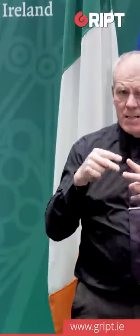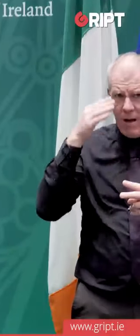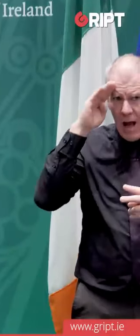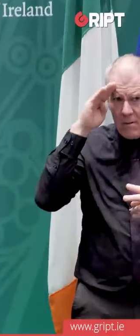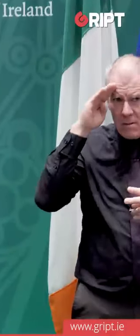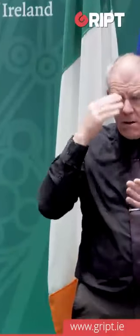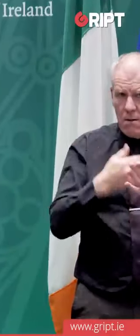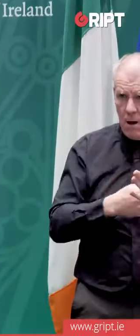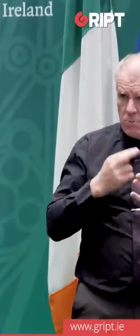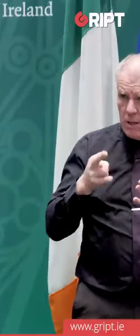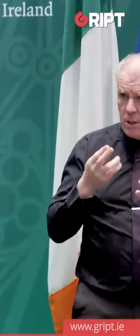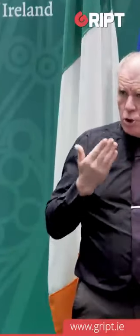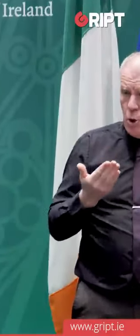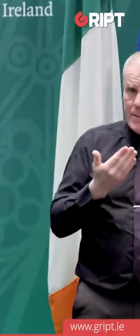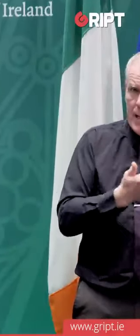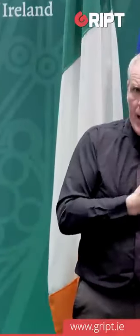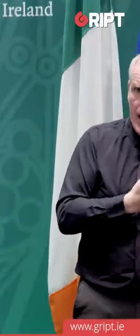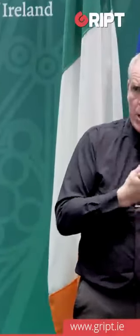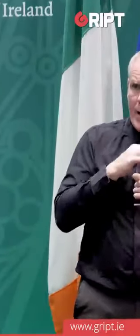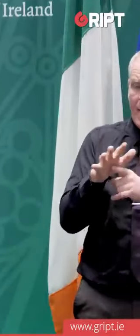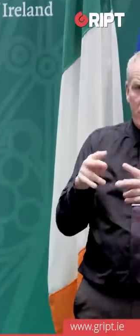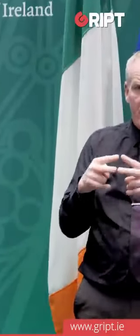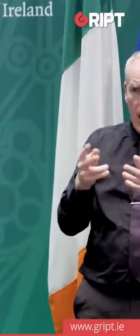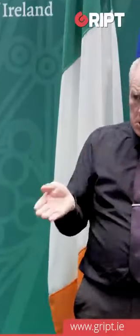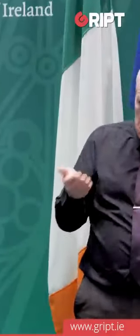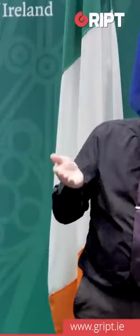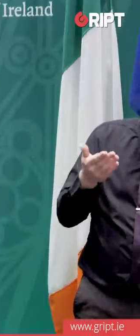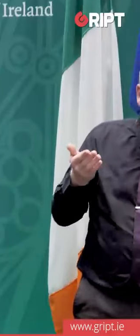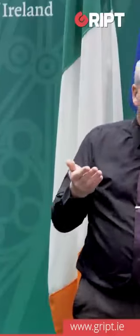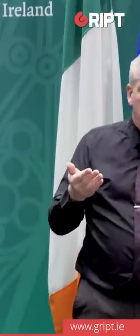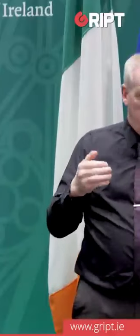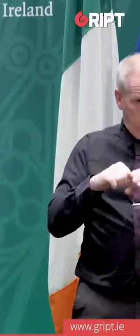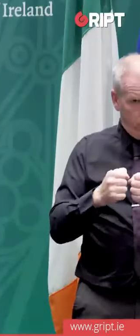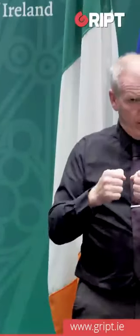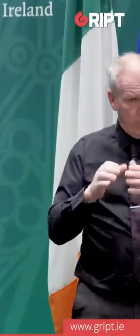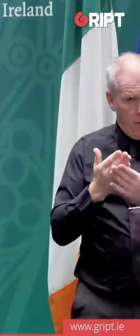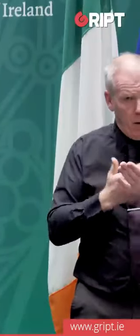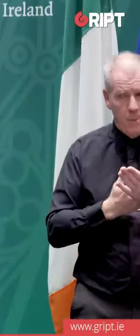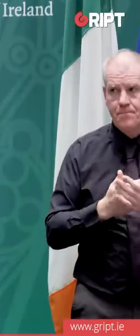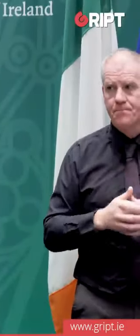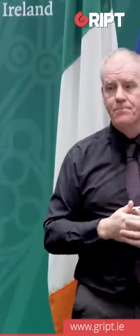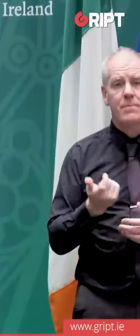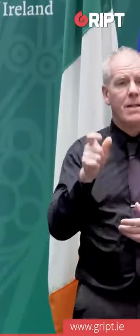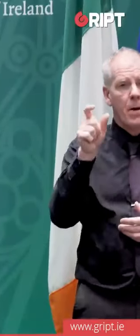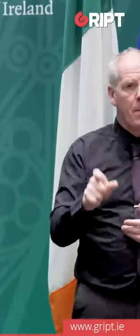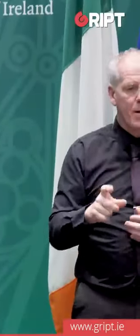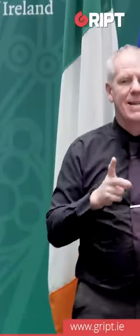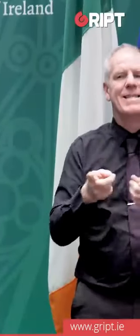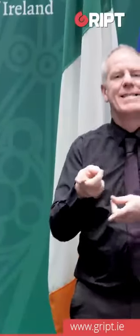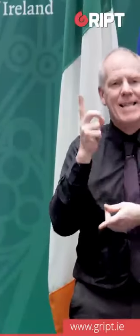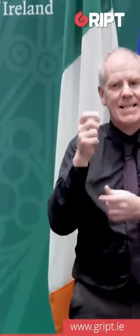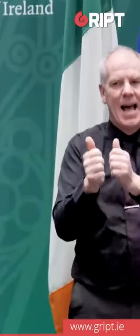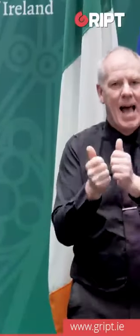lesson we all got from our mothers as children of, if everyone else put their hand in the fire, would you? And not blindly follow everyone else. We